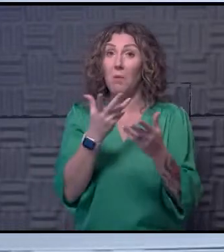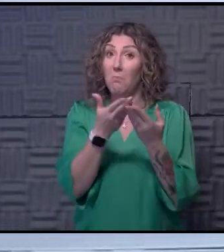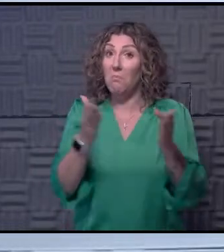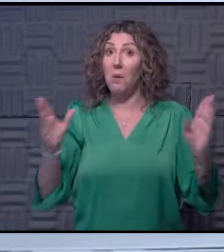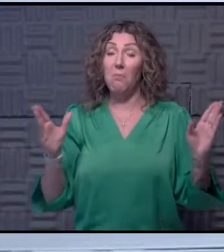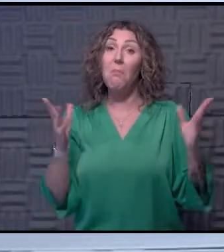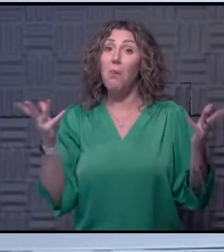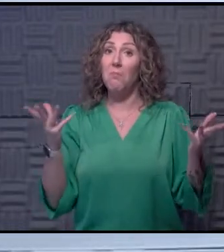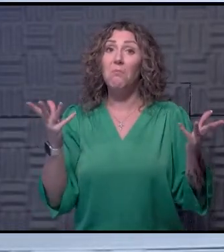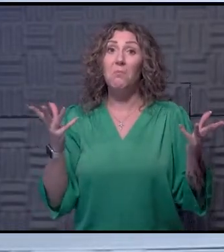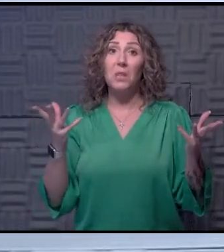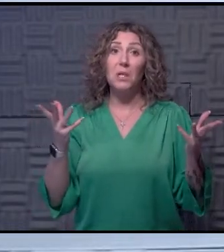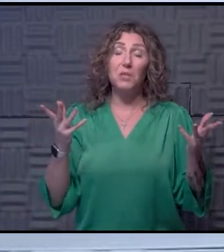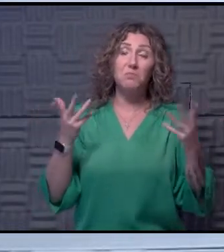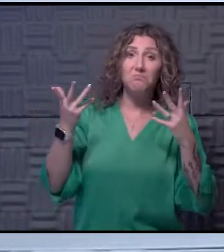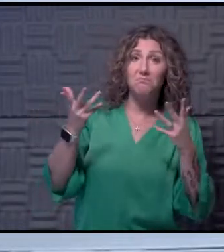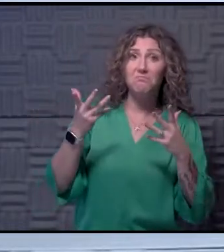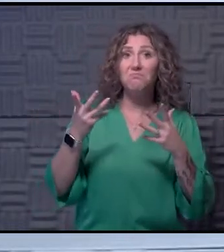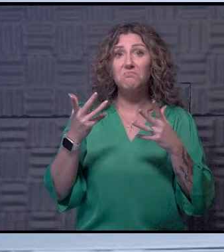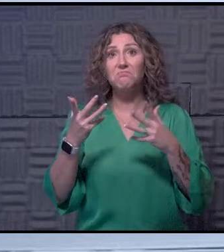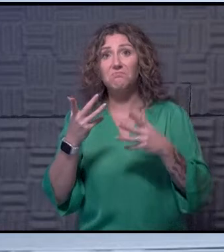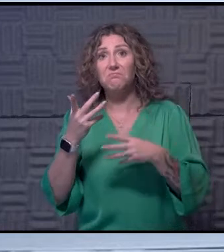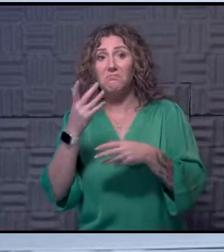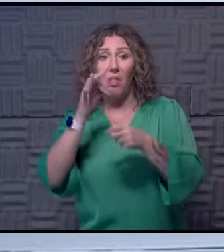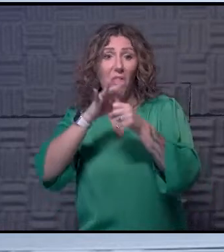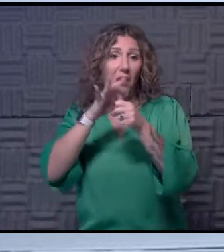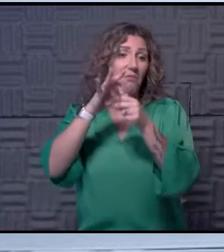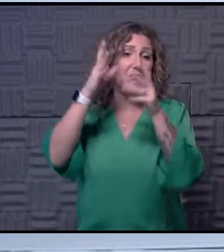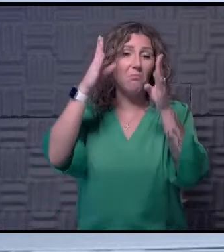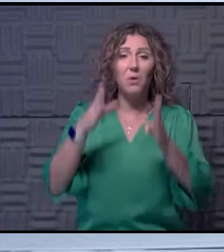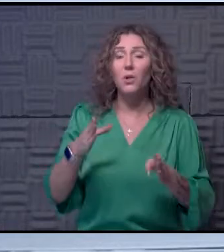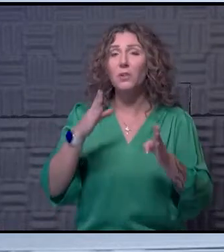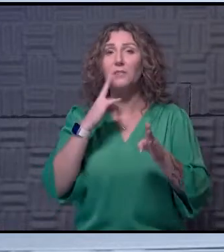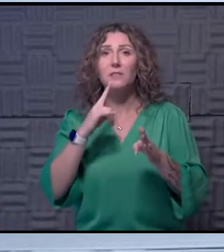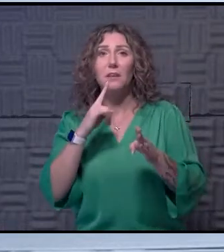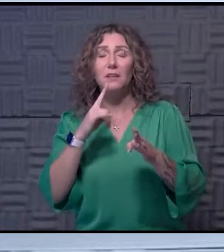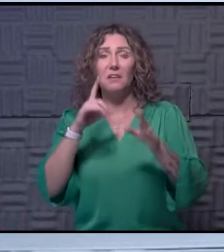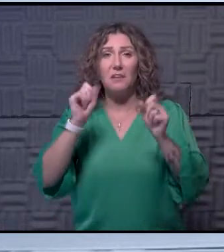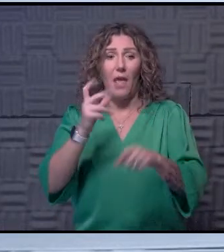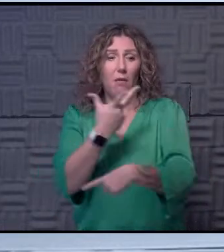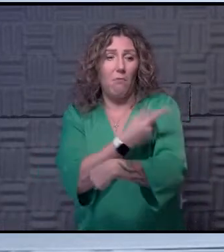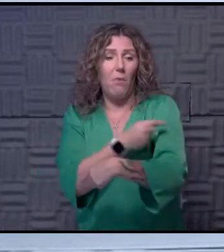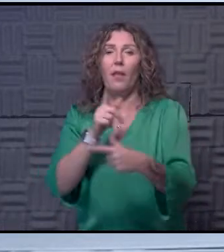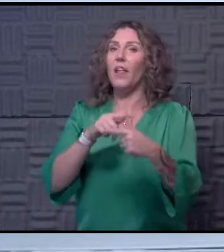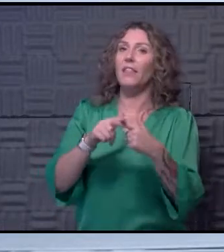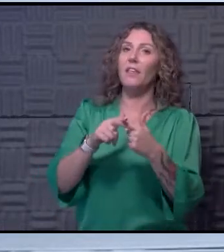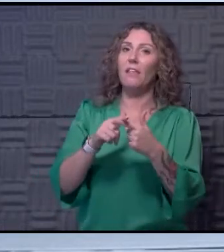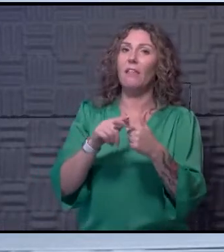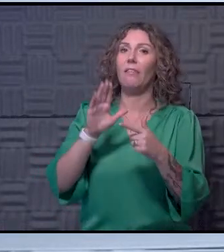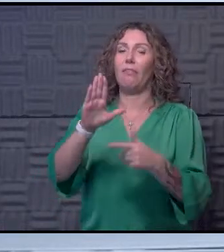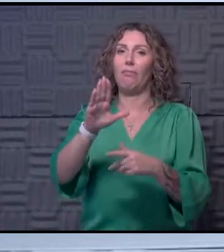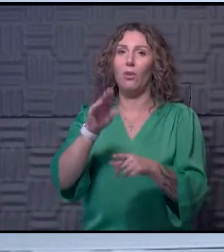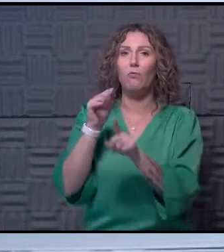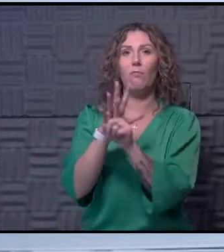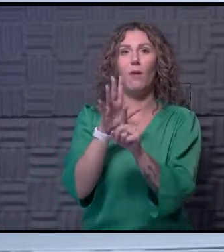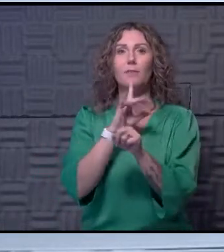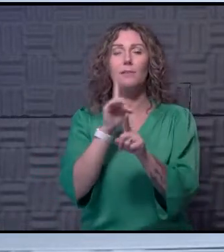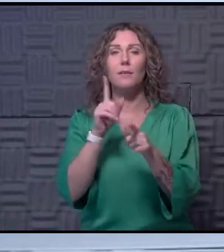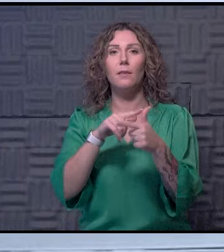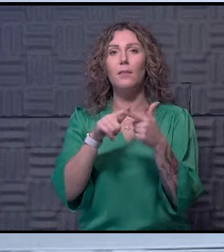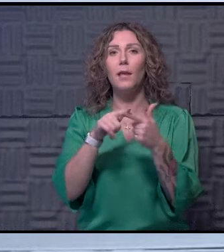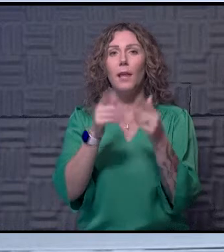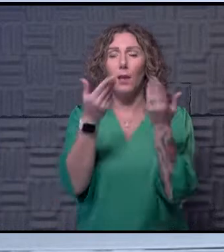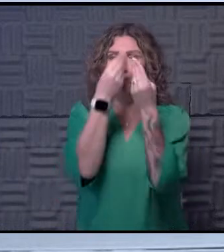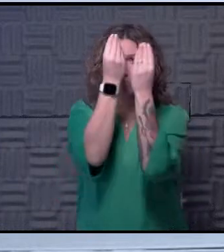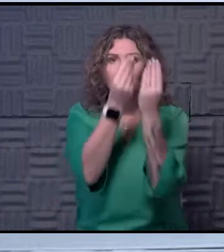patient might be that gets the vaccine, publicly speaks about its effects, and is willing to kind of publicize that. That might be something that would